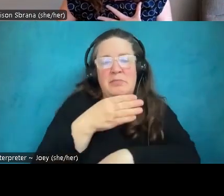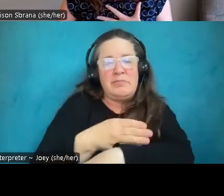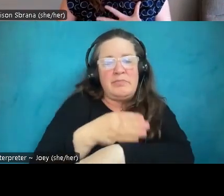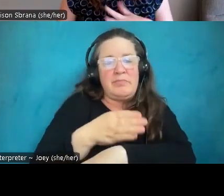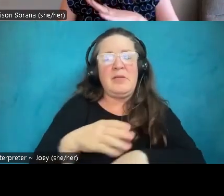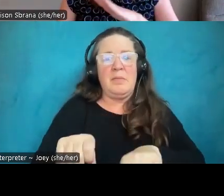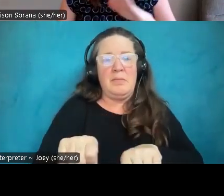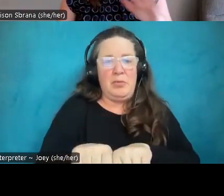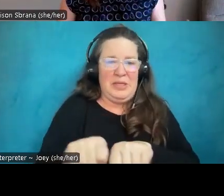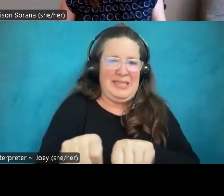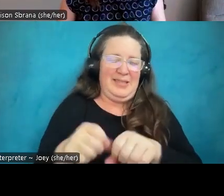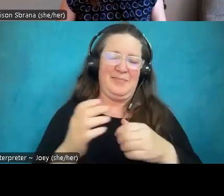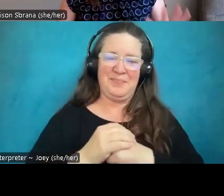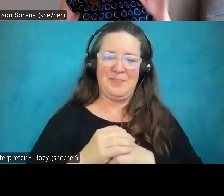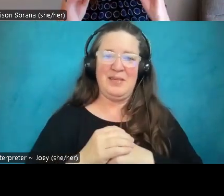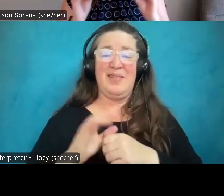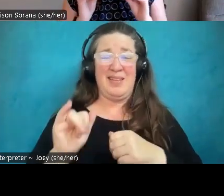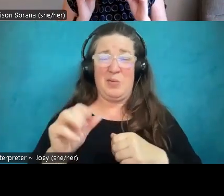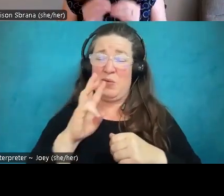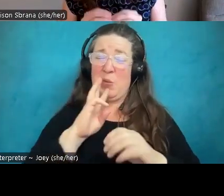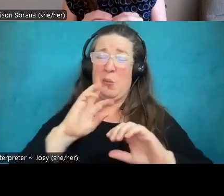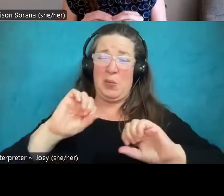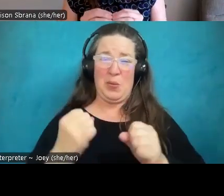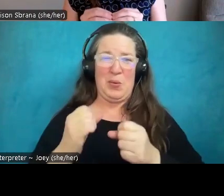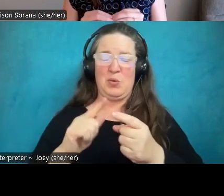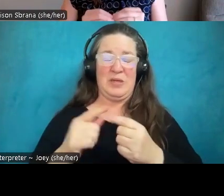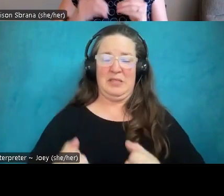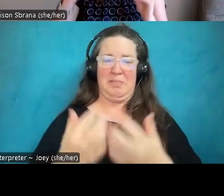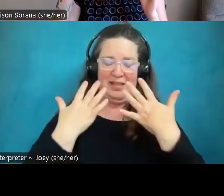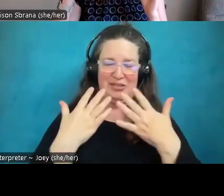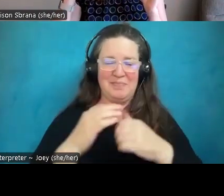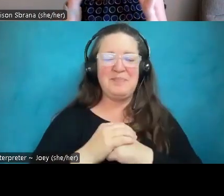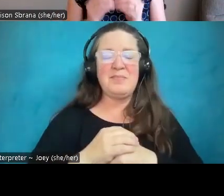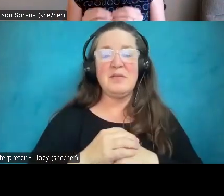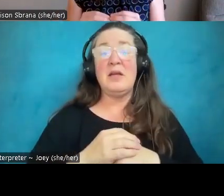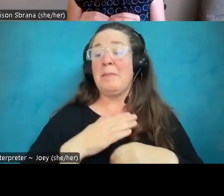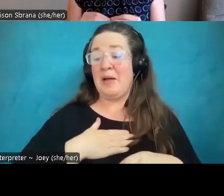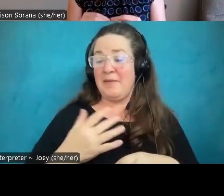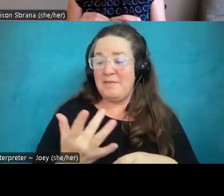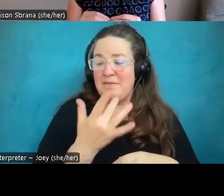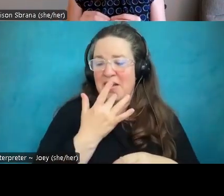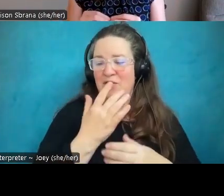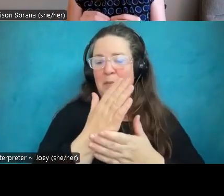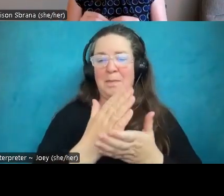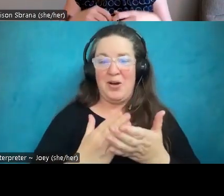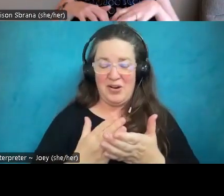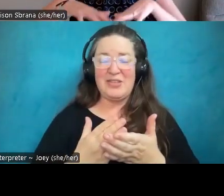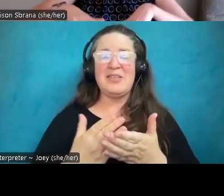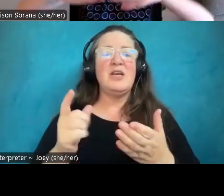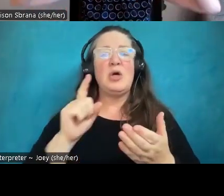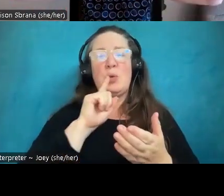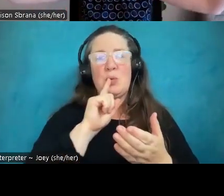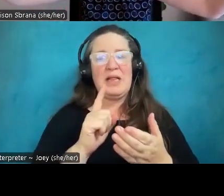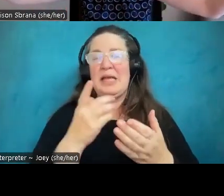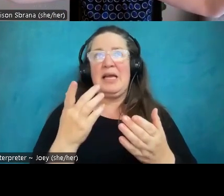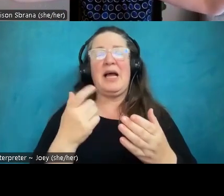splashed up. This was so much fun. One of my favorite parts about it is that it was a totally new sensory experience for me. I